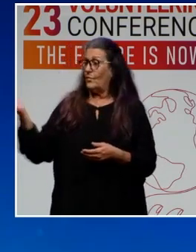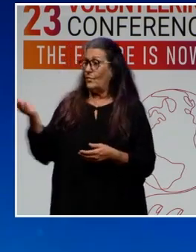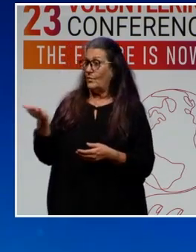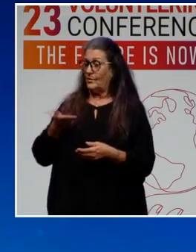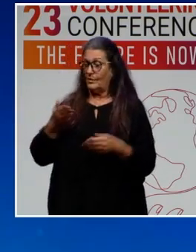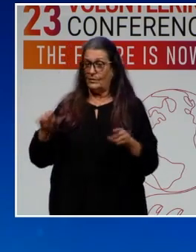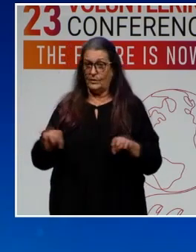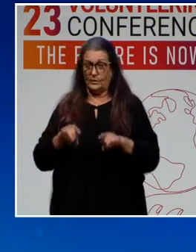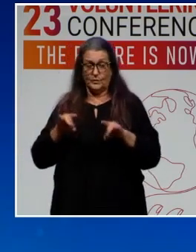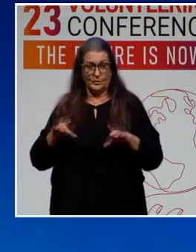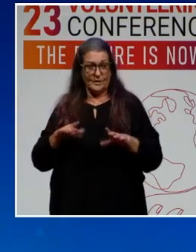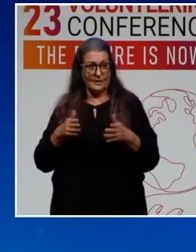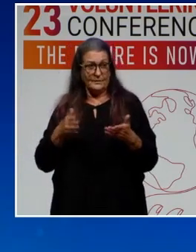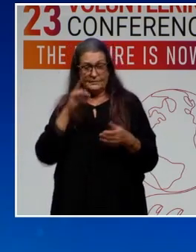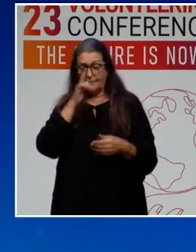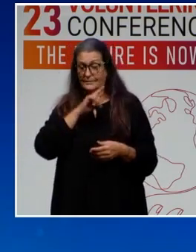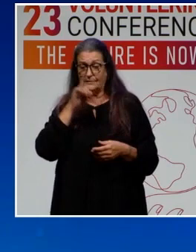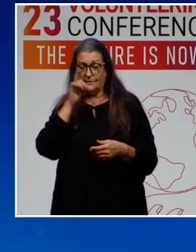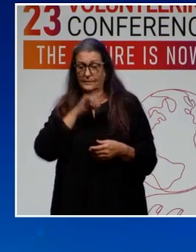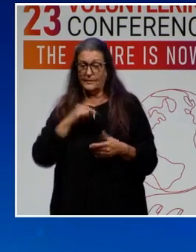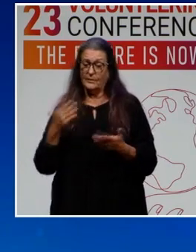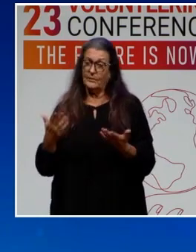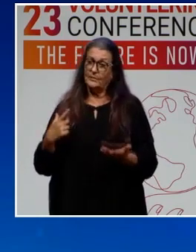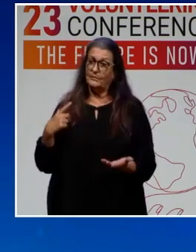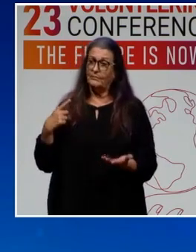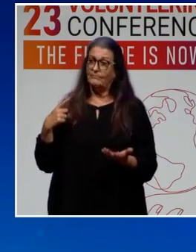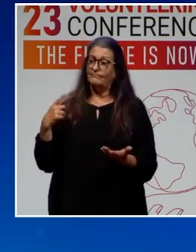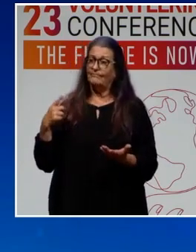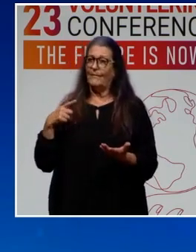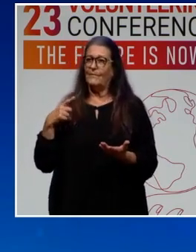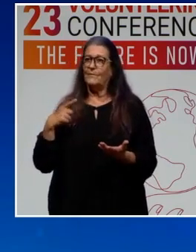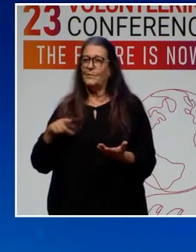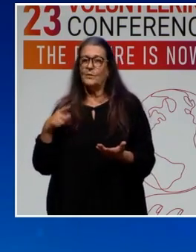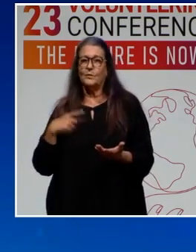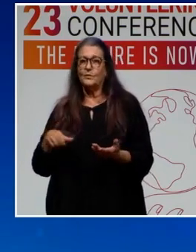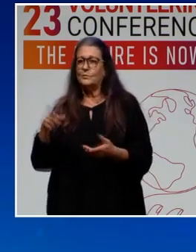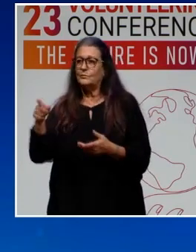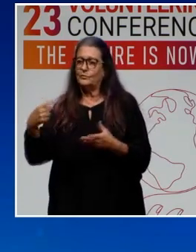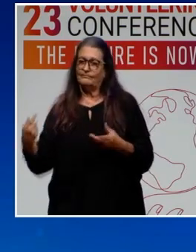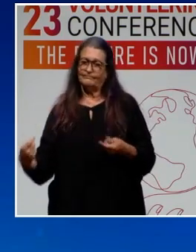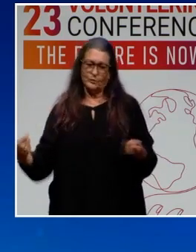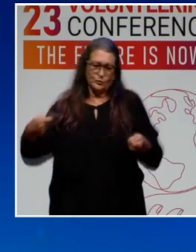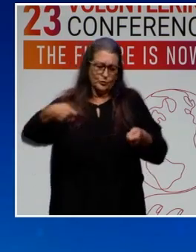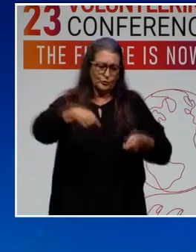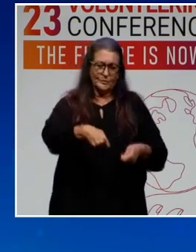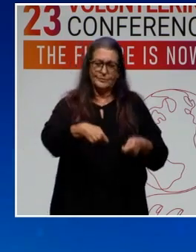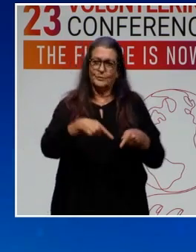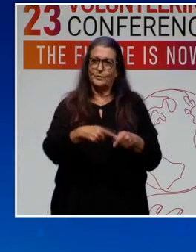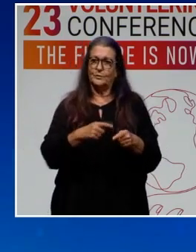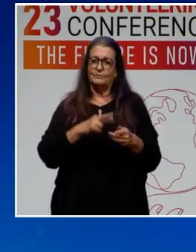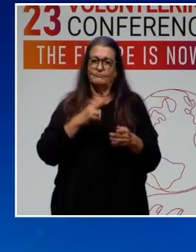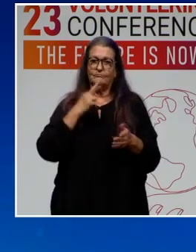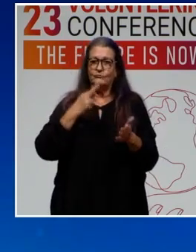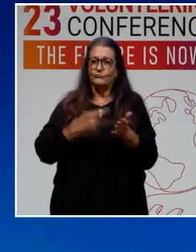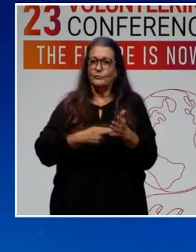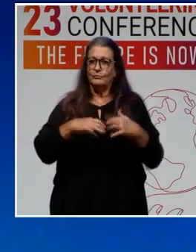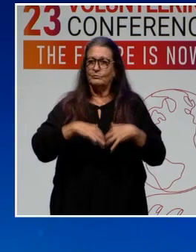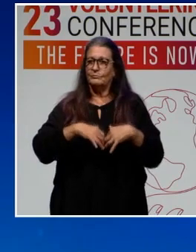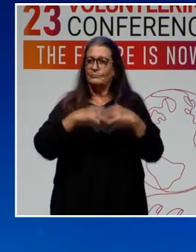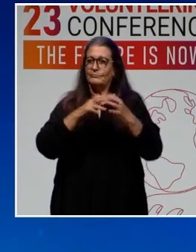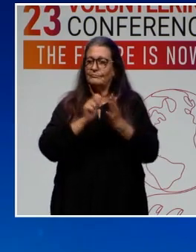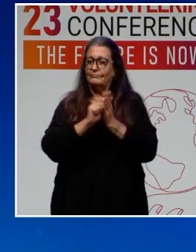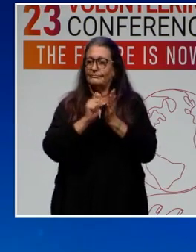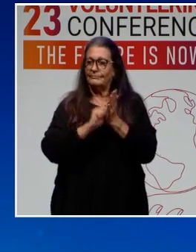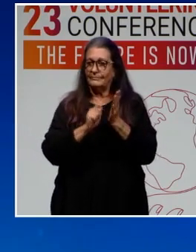Strategy. Volunteering is part, as I've said, of the fabric of our society, and it benefits all of us.